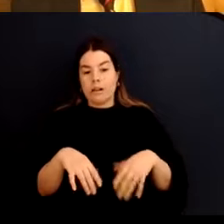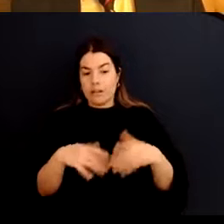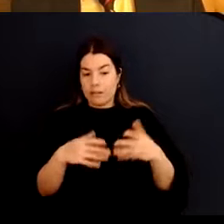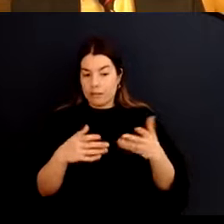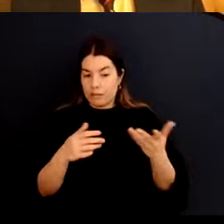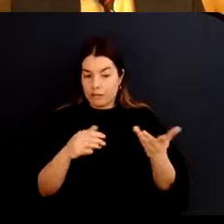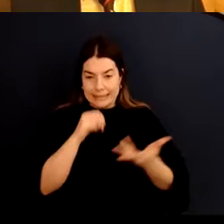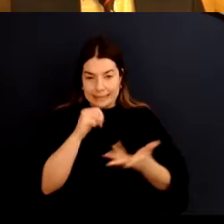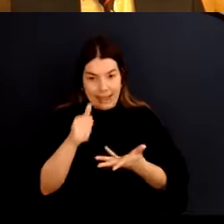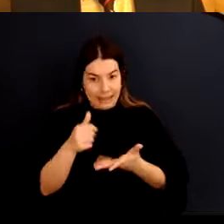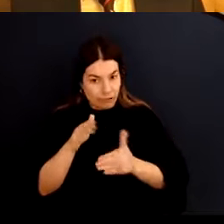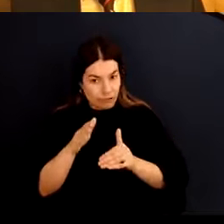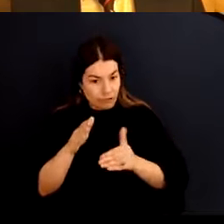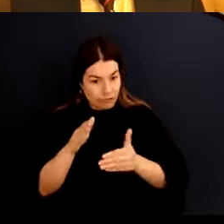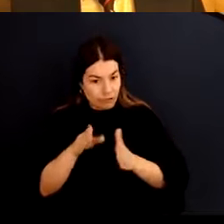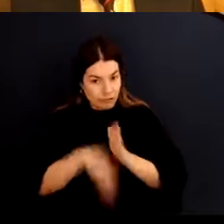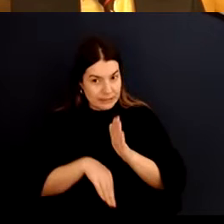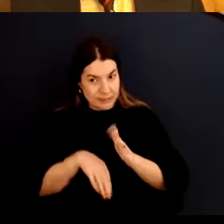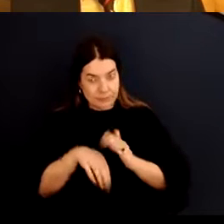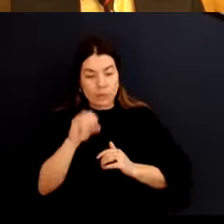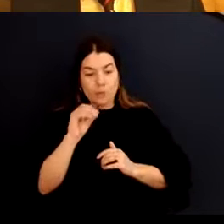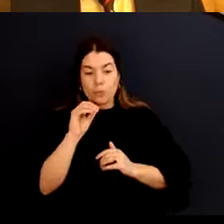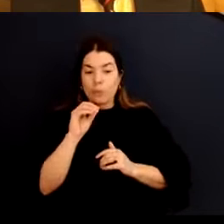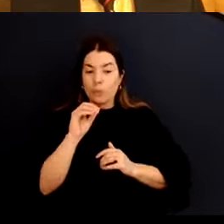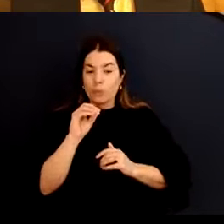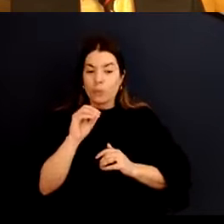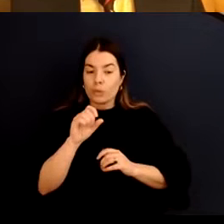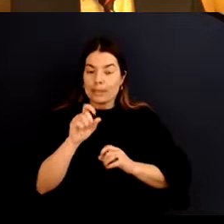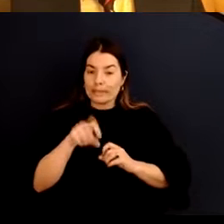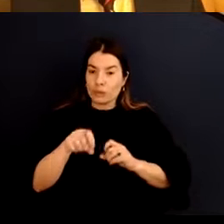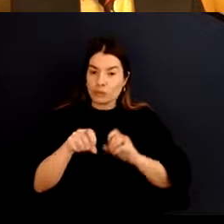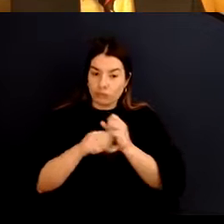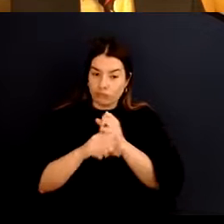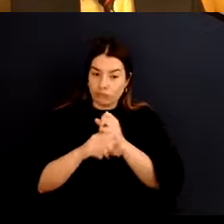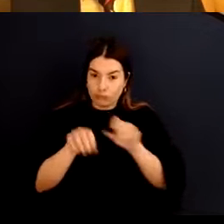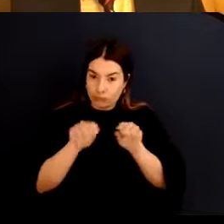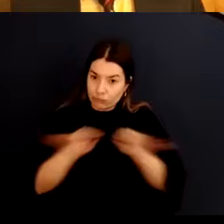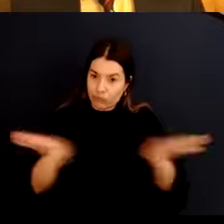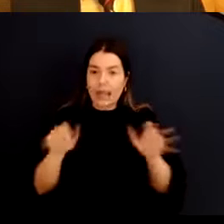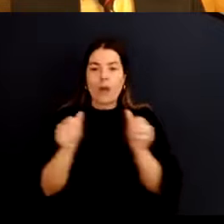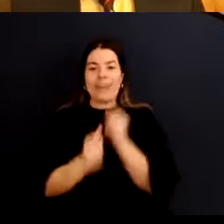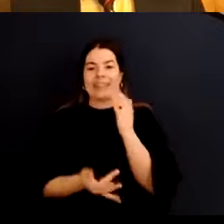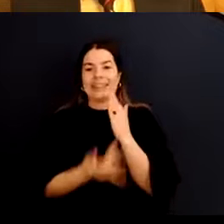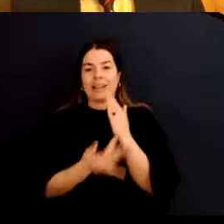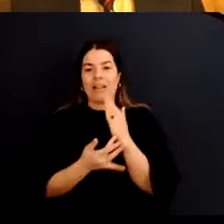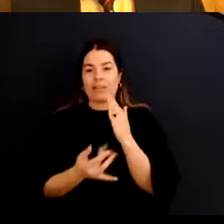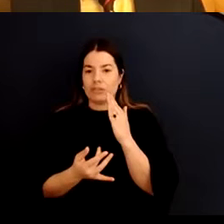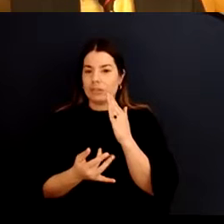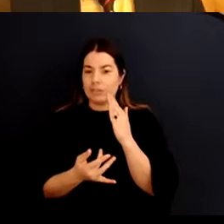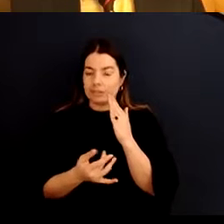cheap. So, how we get the message out is through the technology arm. whether it's